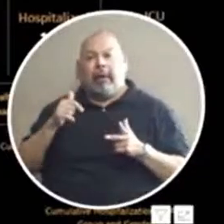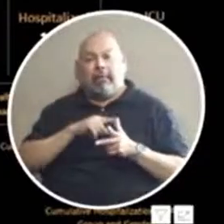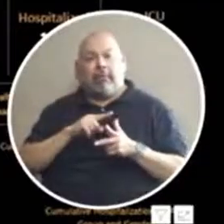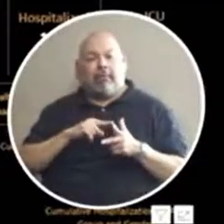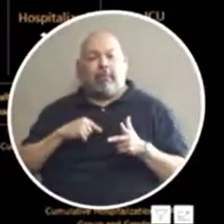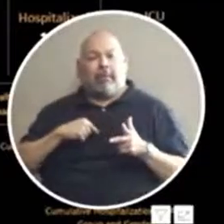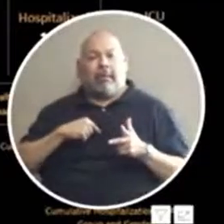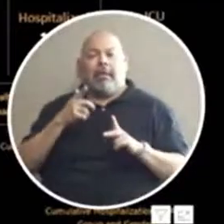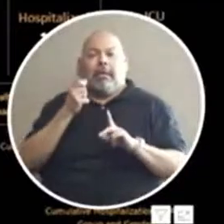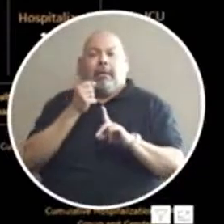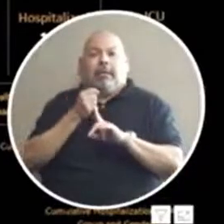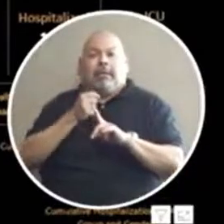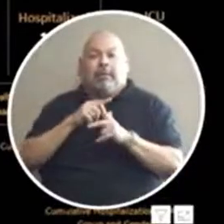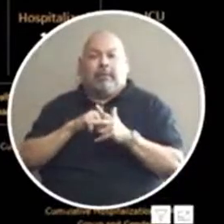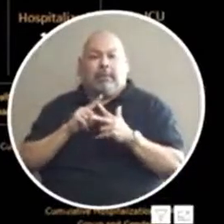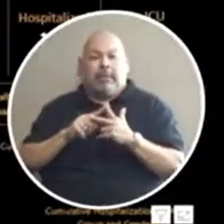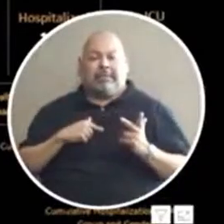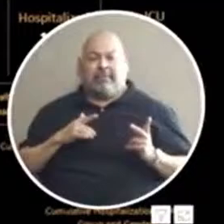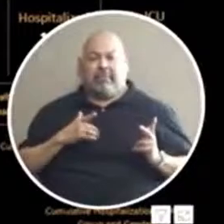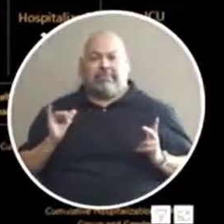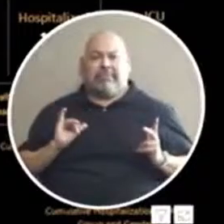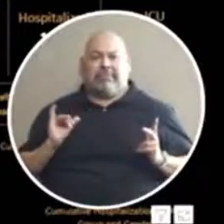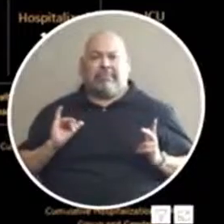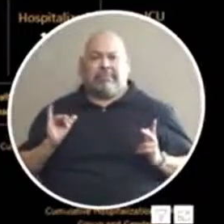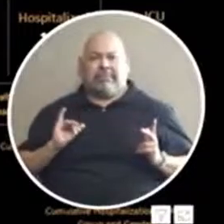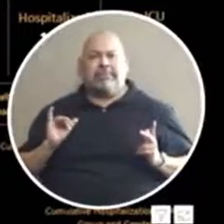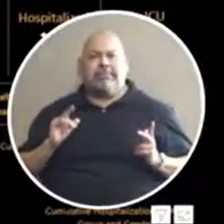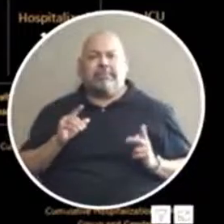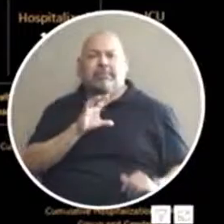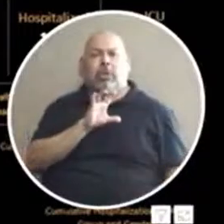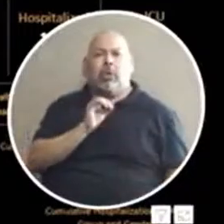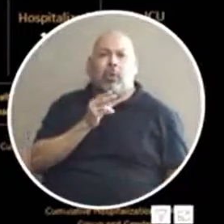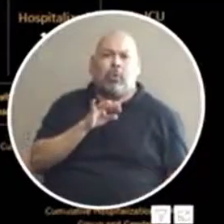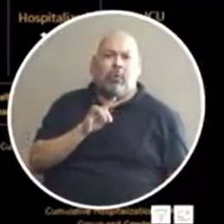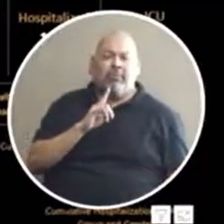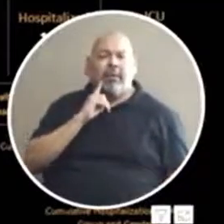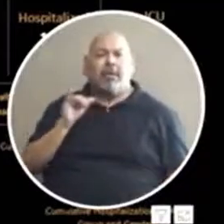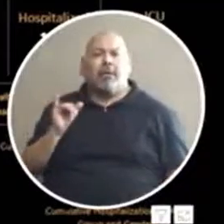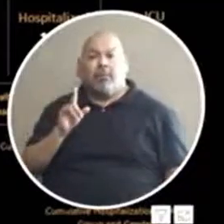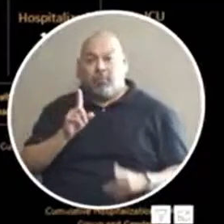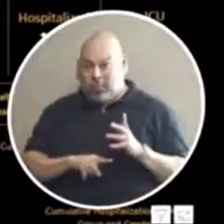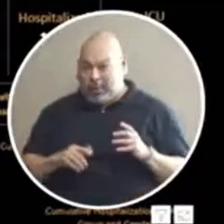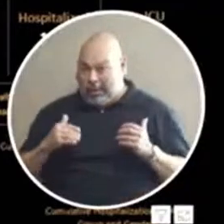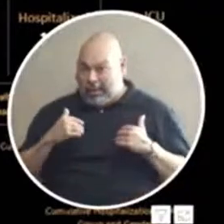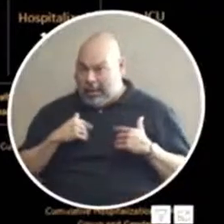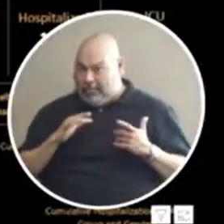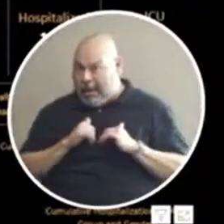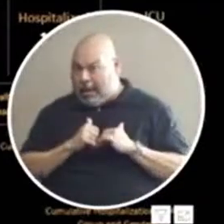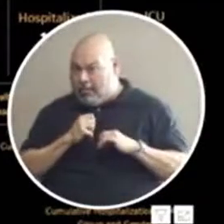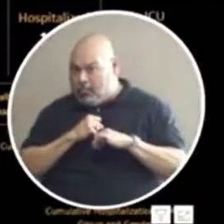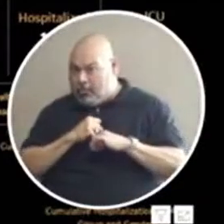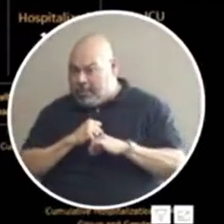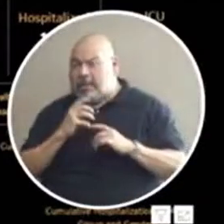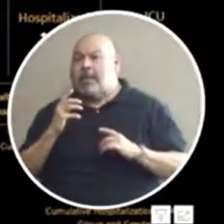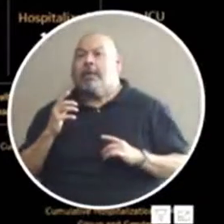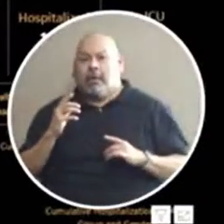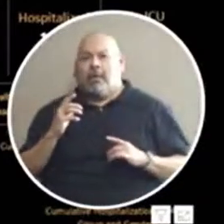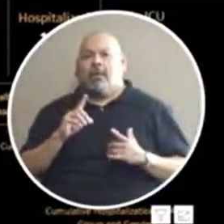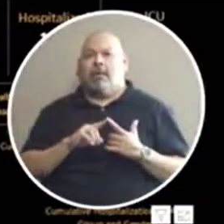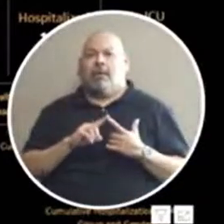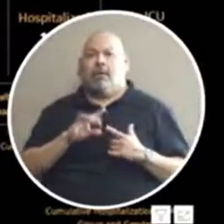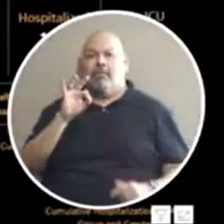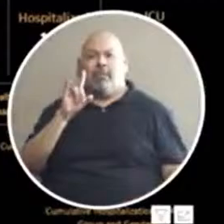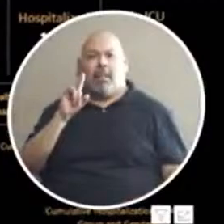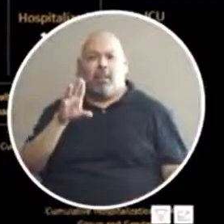that are going to be having the same symptoms as the COVID-19, and the one that we have a way to prevent is the